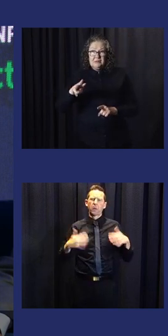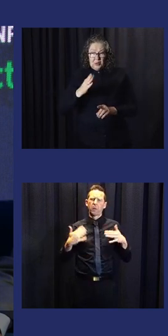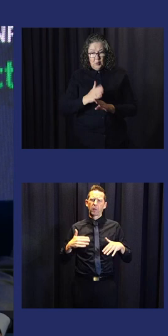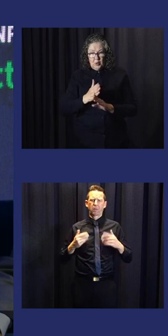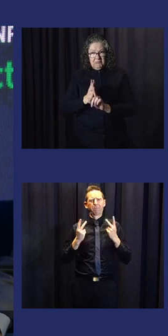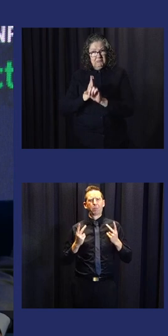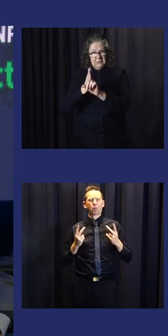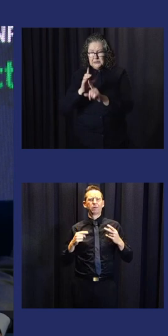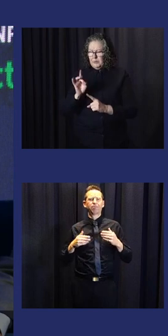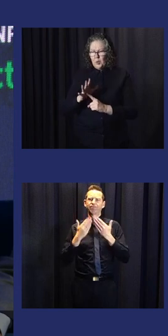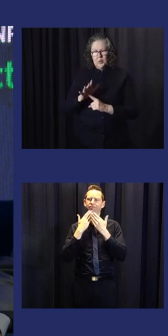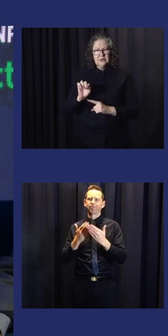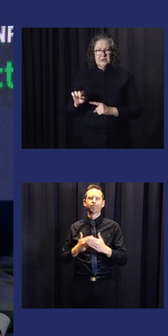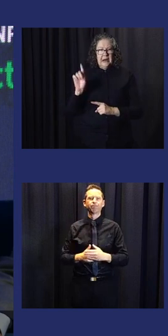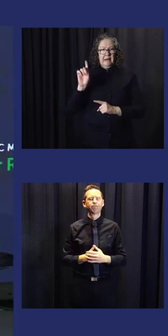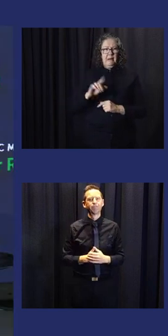incredibly important right now. Thank you.